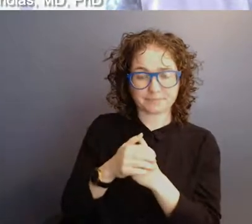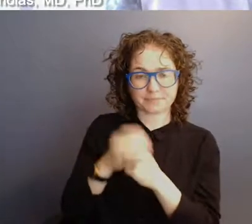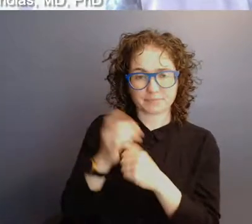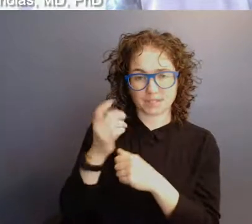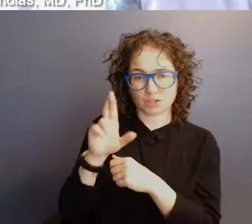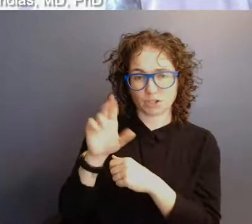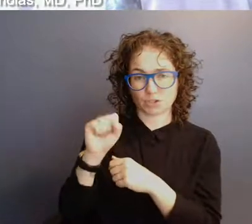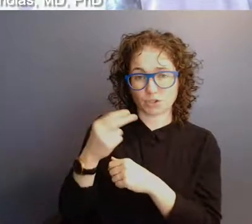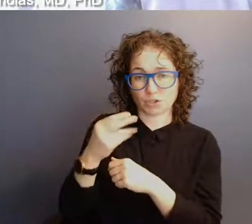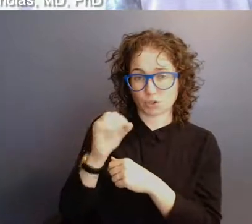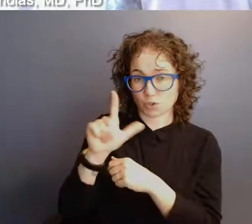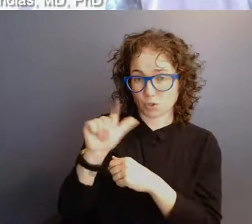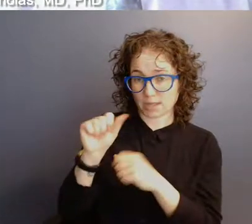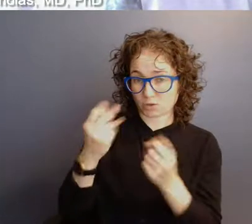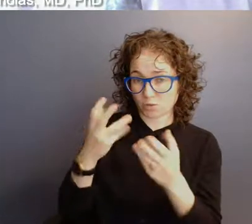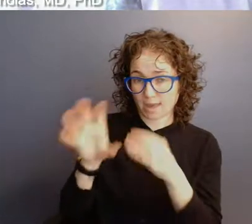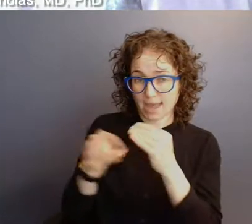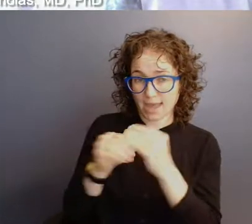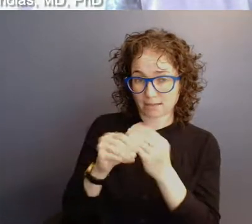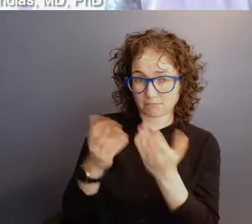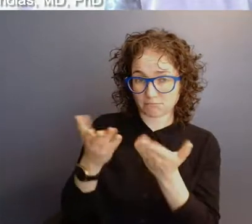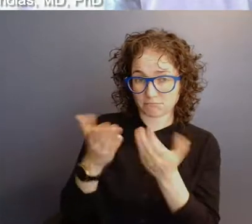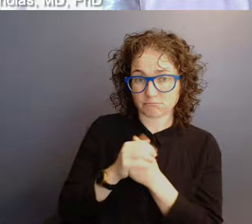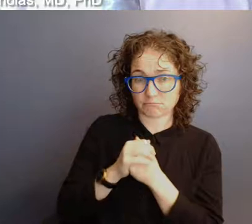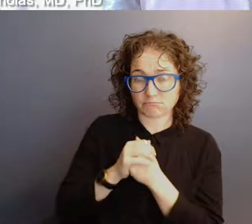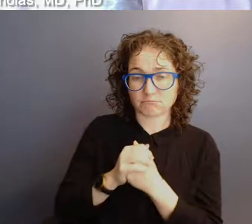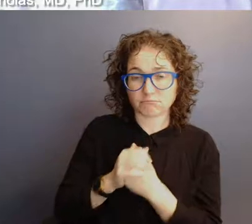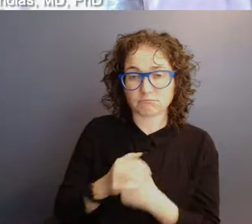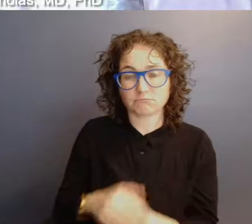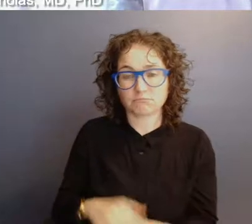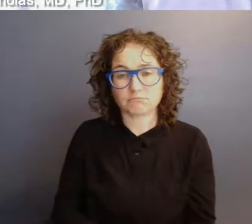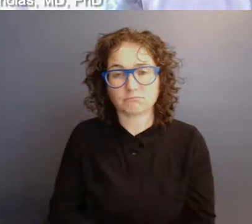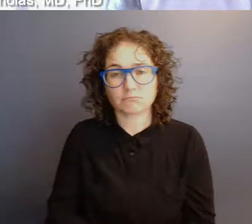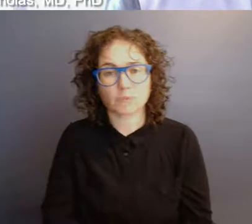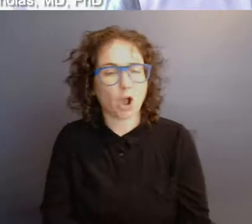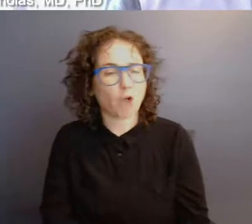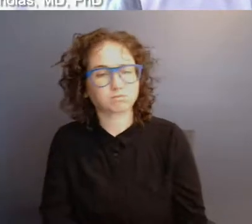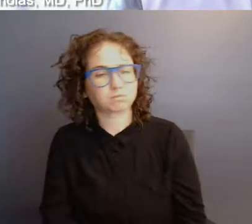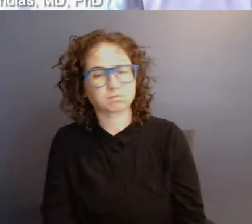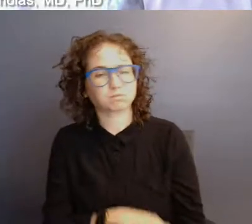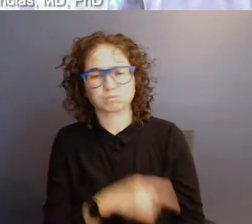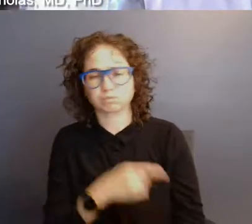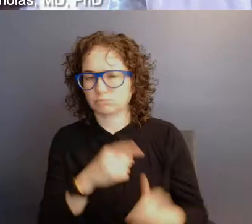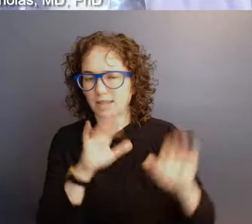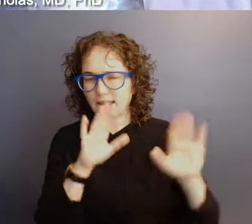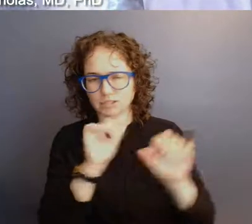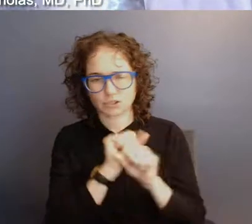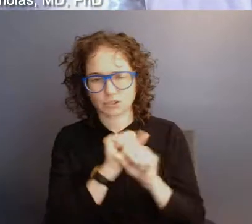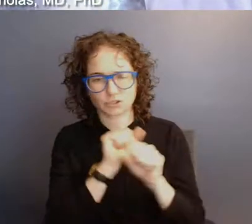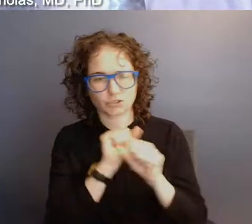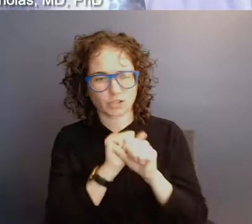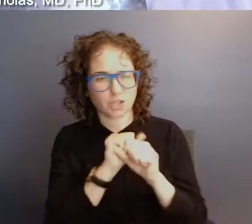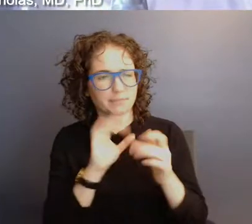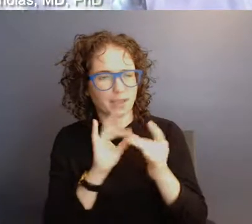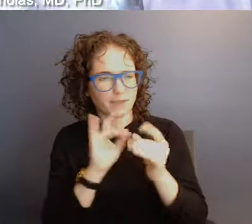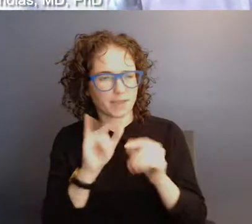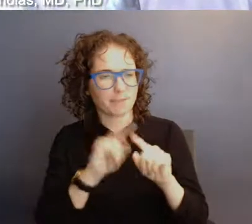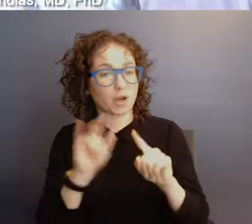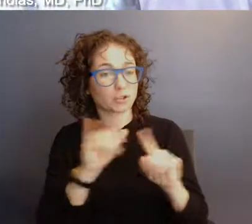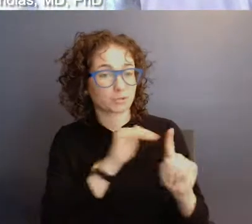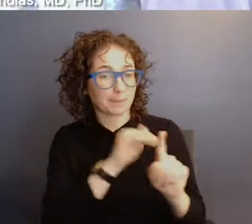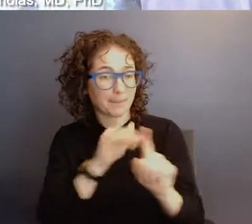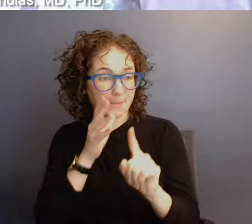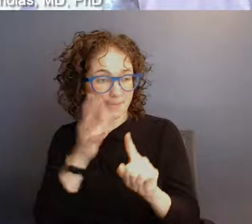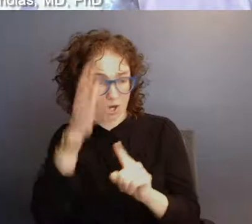anything to add that maybe I forgot or missed. Oh, no, you did an excellent job of covering it. But I also want to remind our parents out there